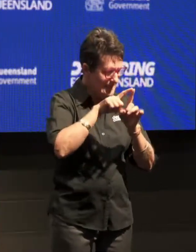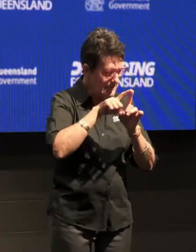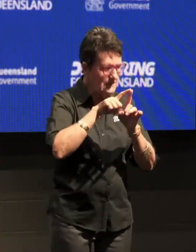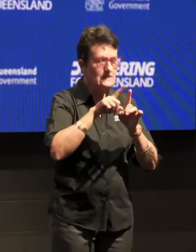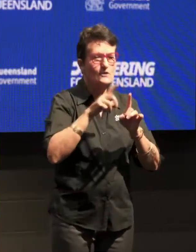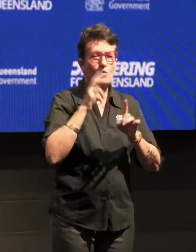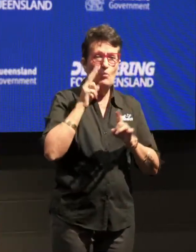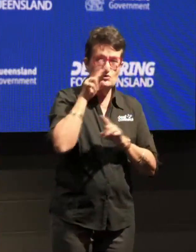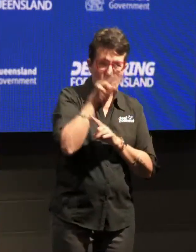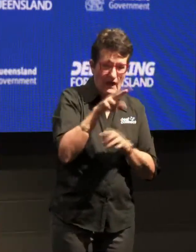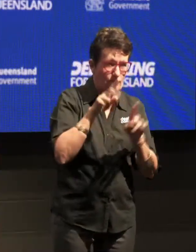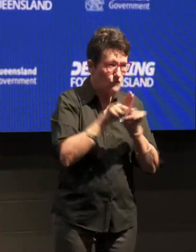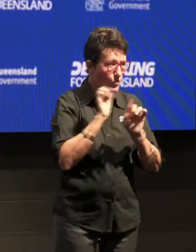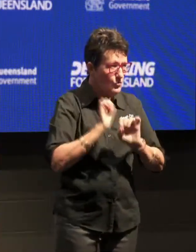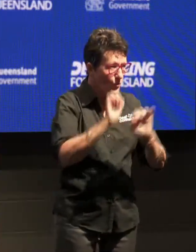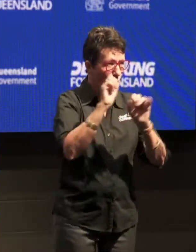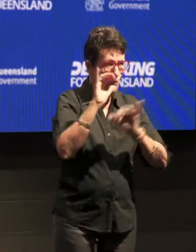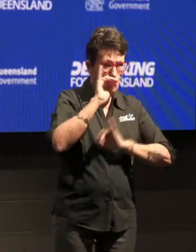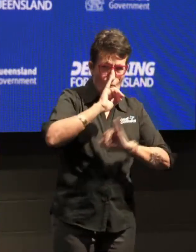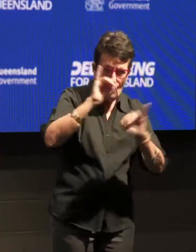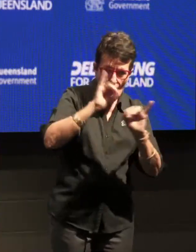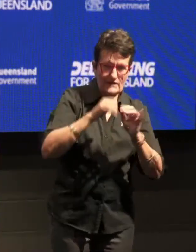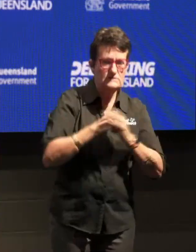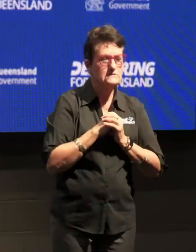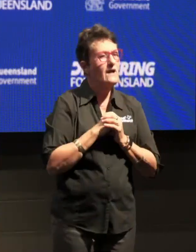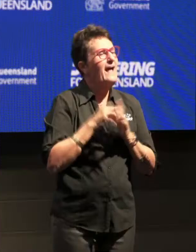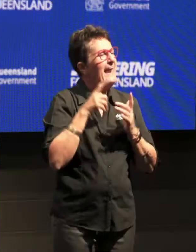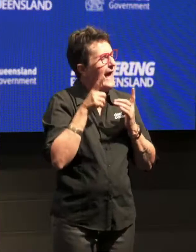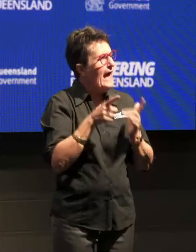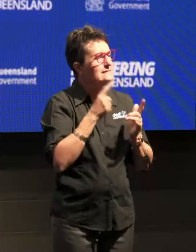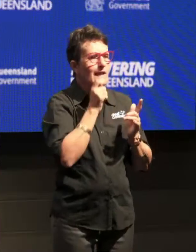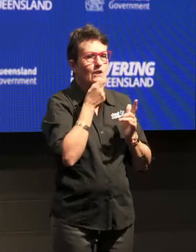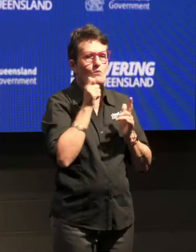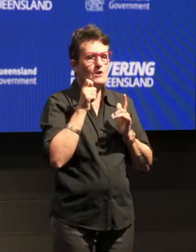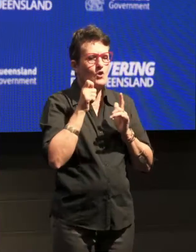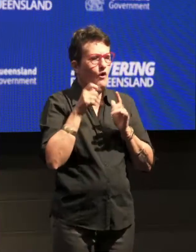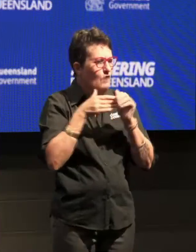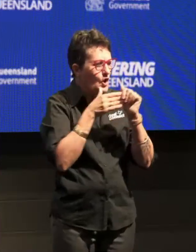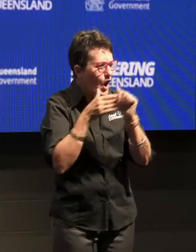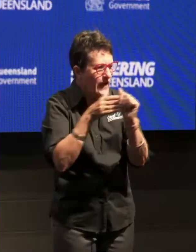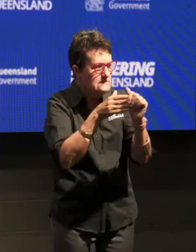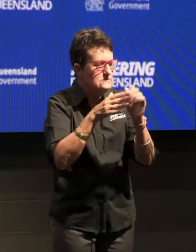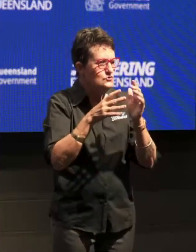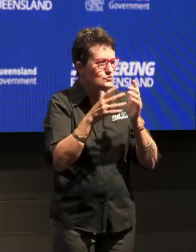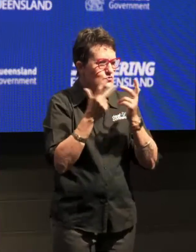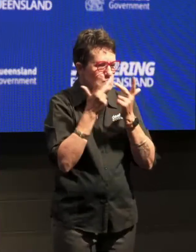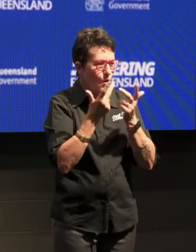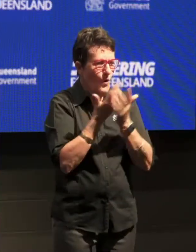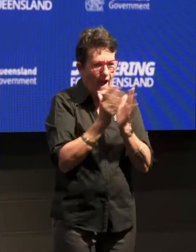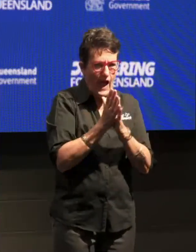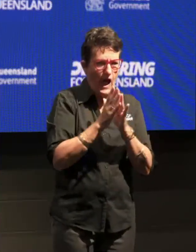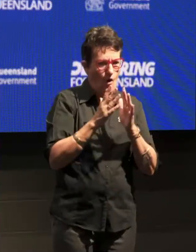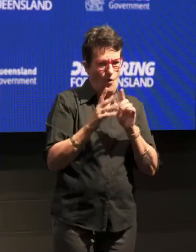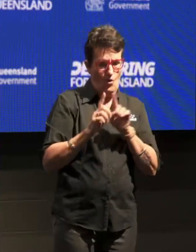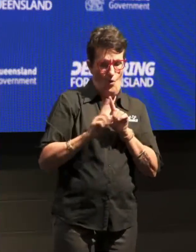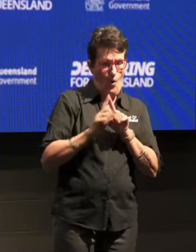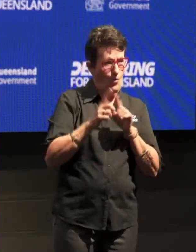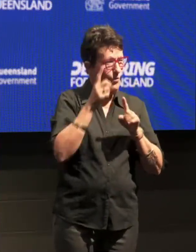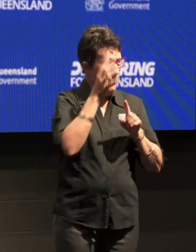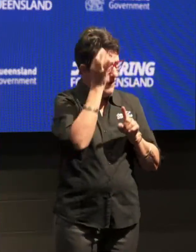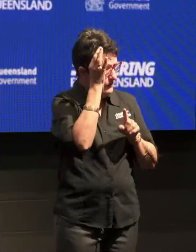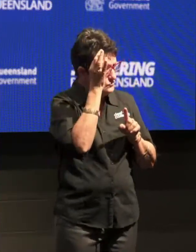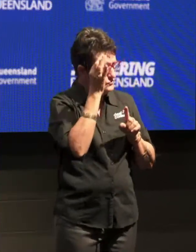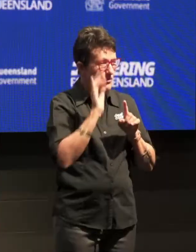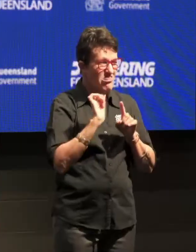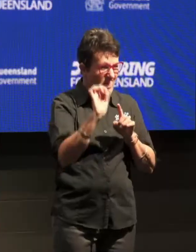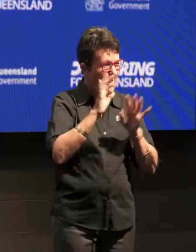disaster.qld.gov.au for your warnings. That also has guidance and directional links towards local council disaster websites as